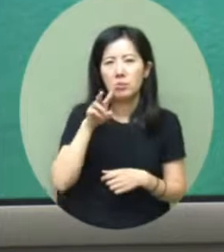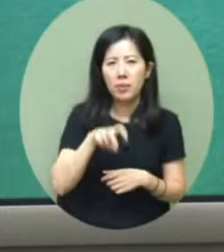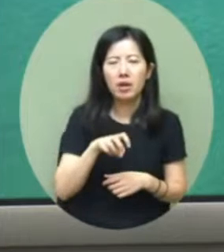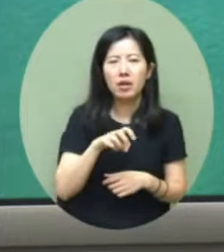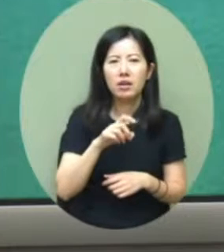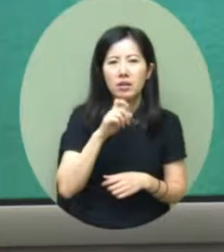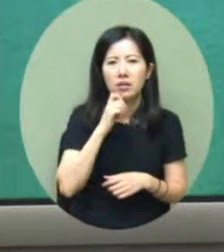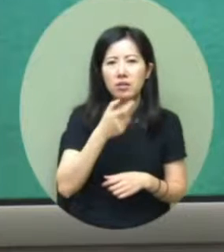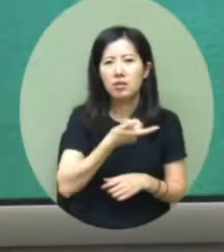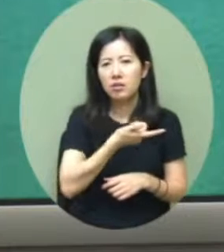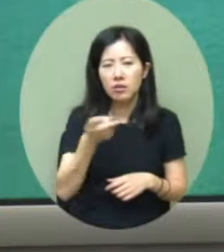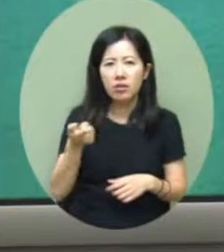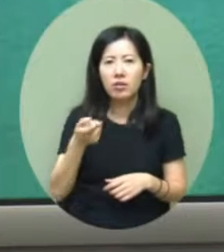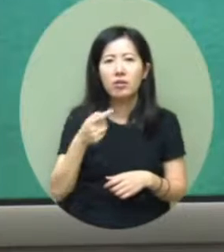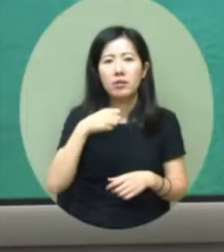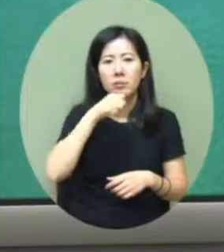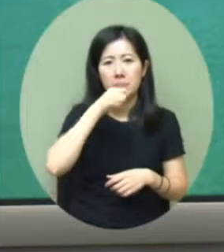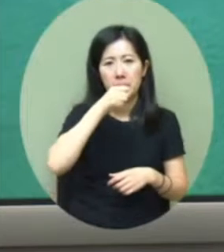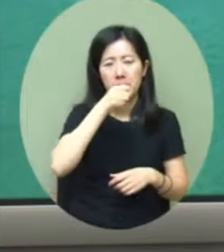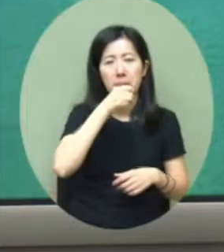we would like them to do.